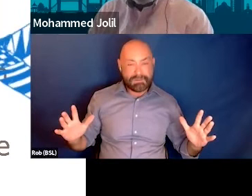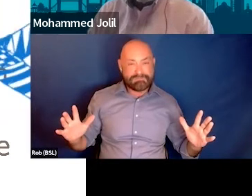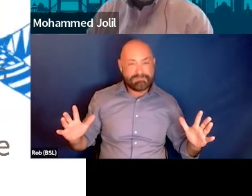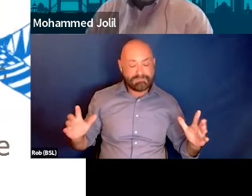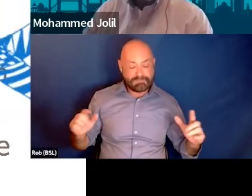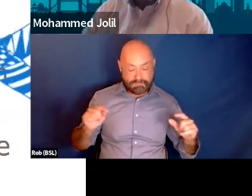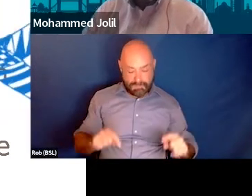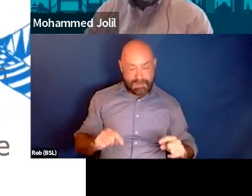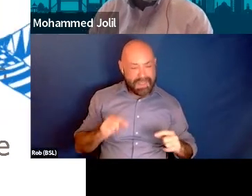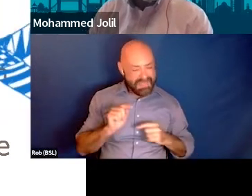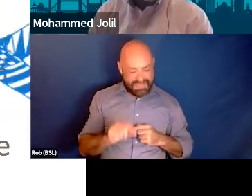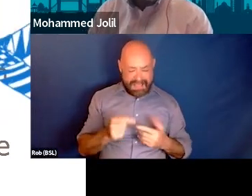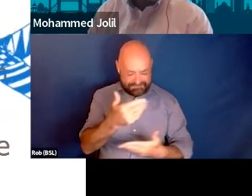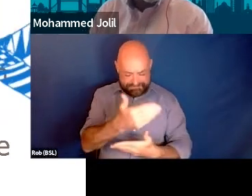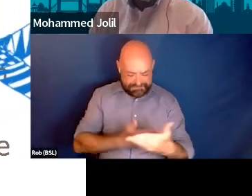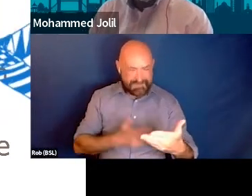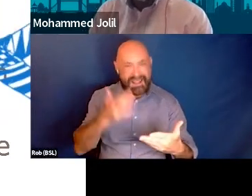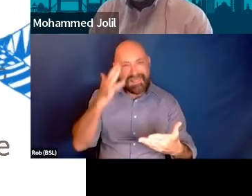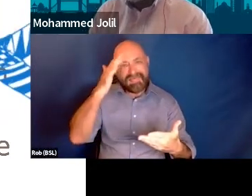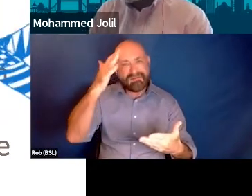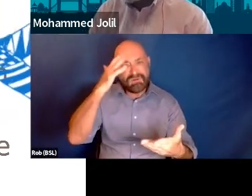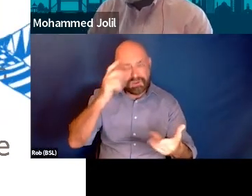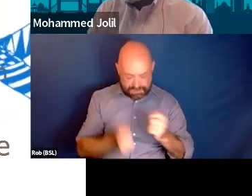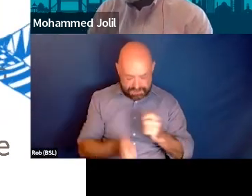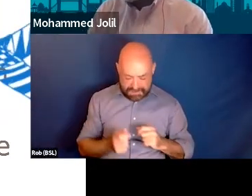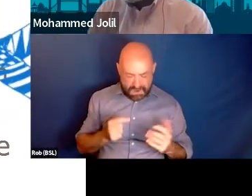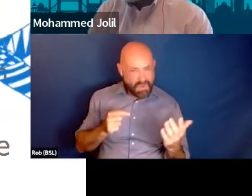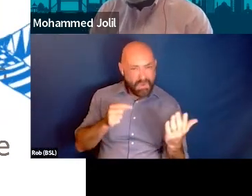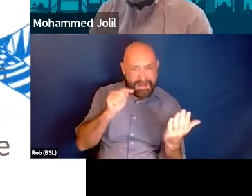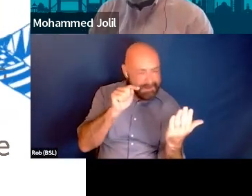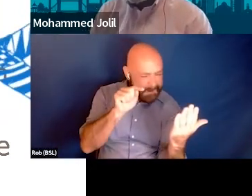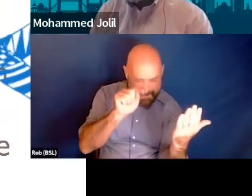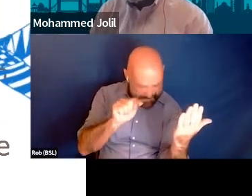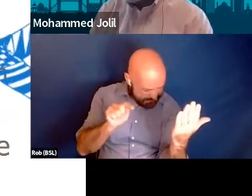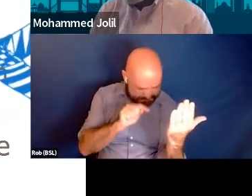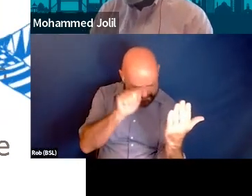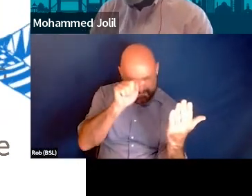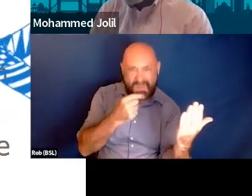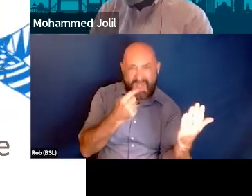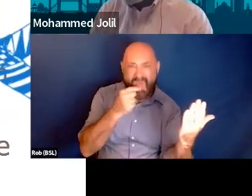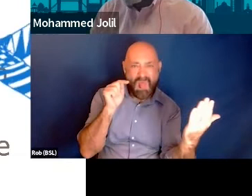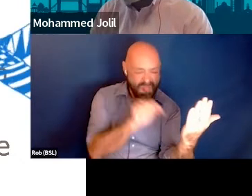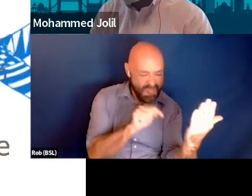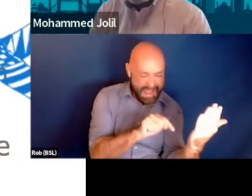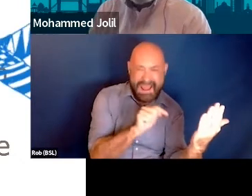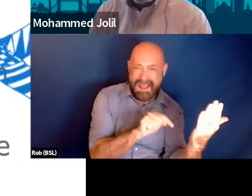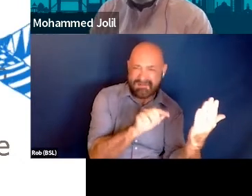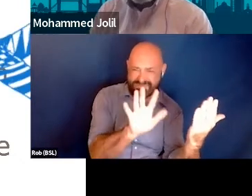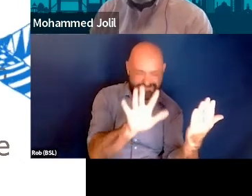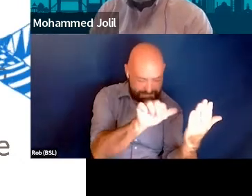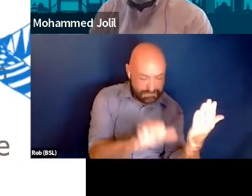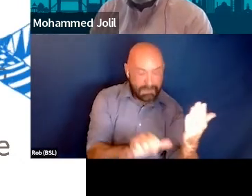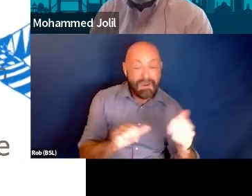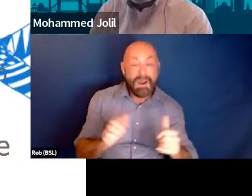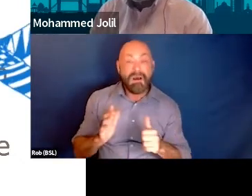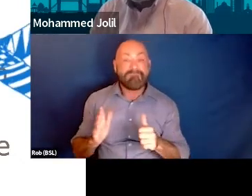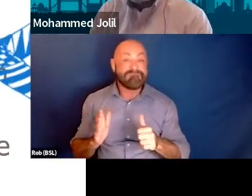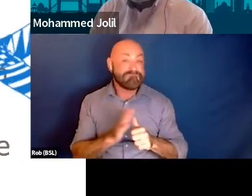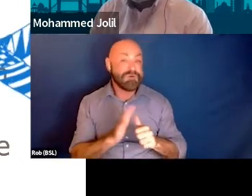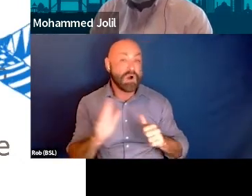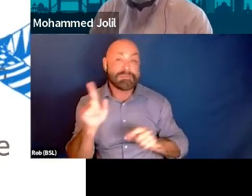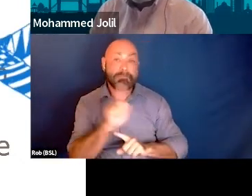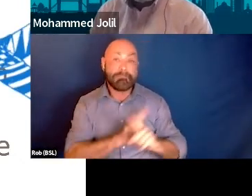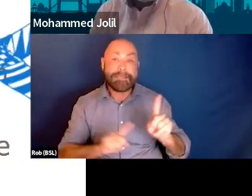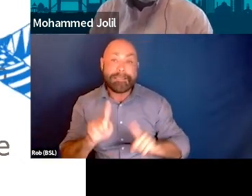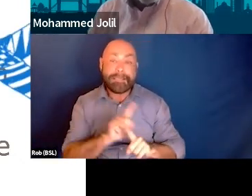theory of change, we thought we knew where we were. And then we had our first kind of meeting with our